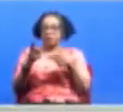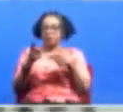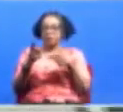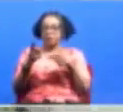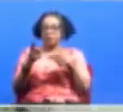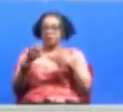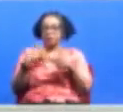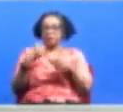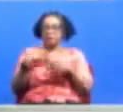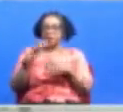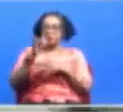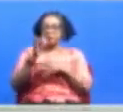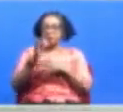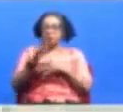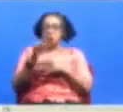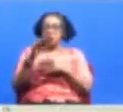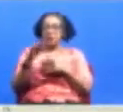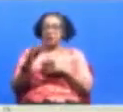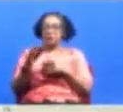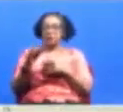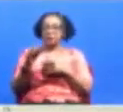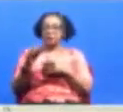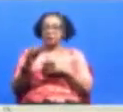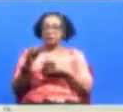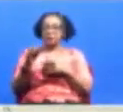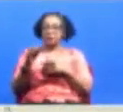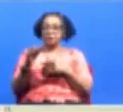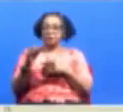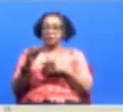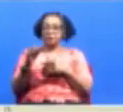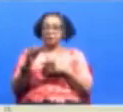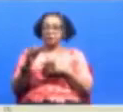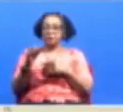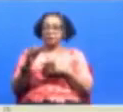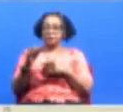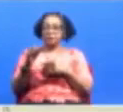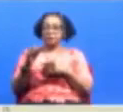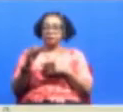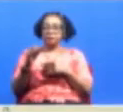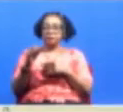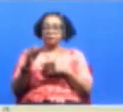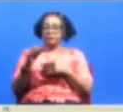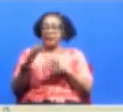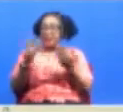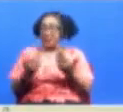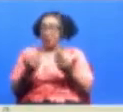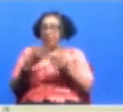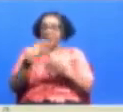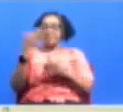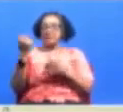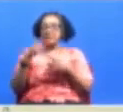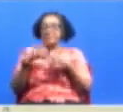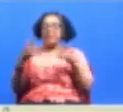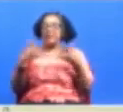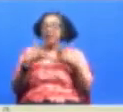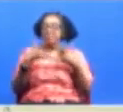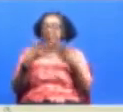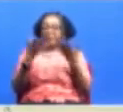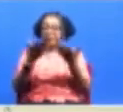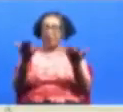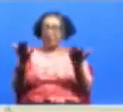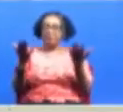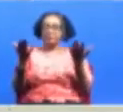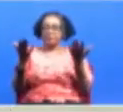witnessed varied fortunes. Now now is much better than when I started cycling. But the gap is still there.